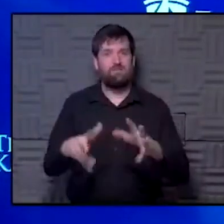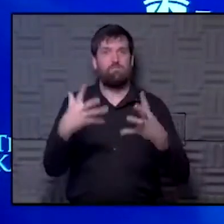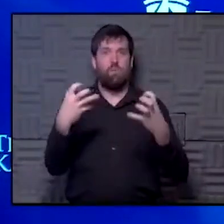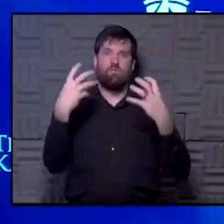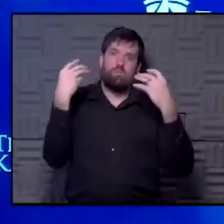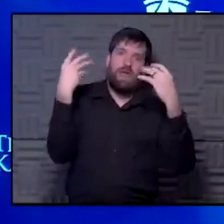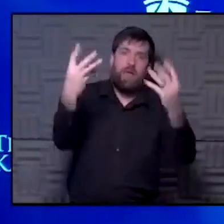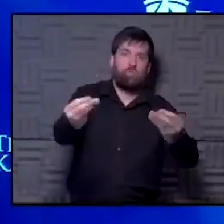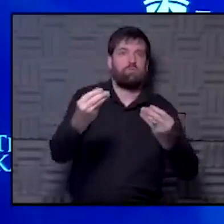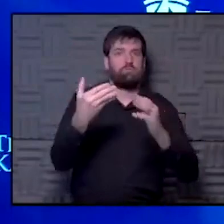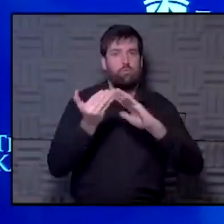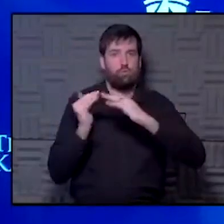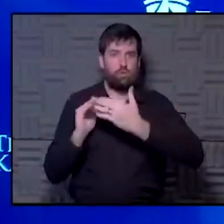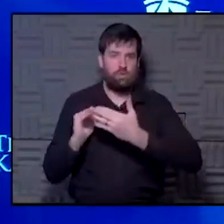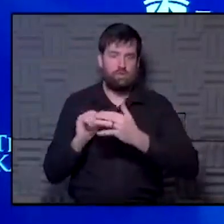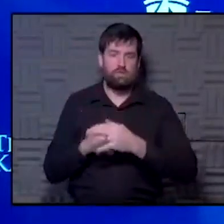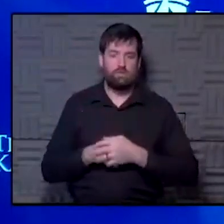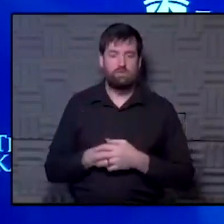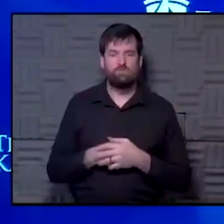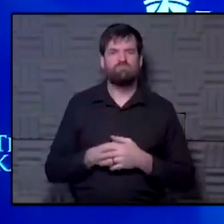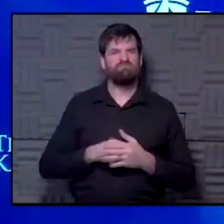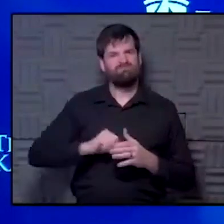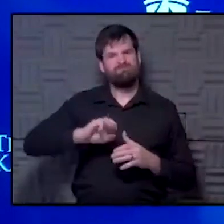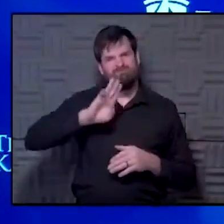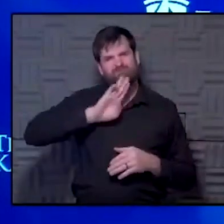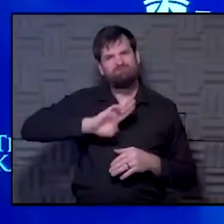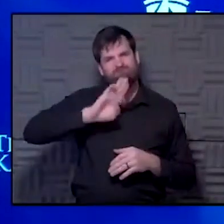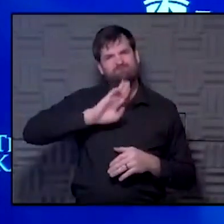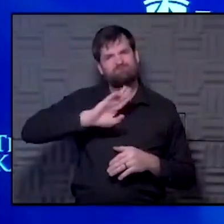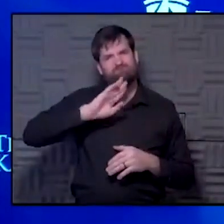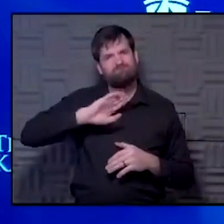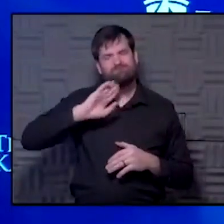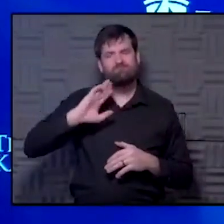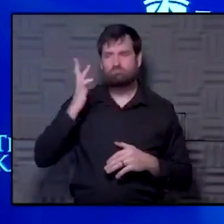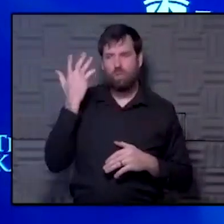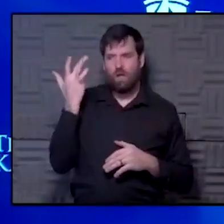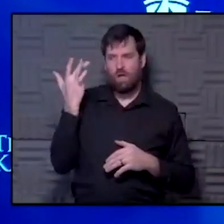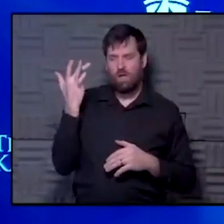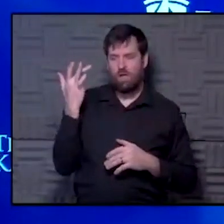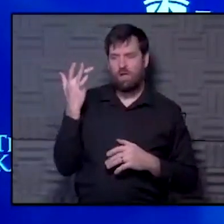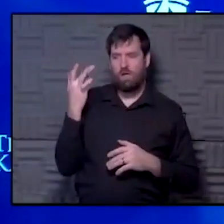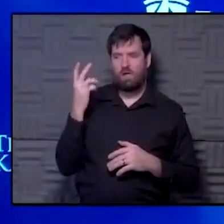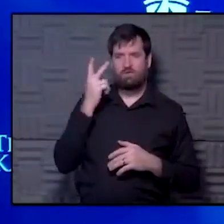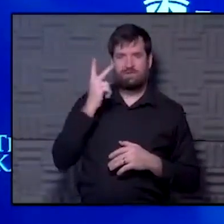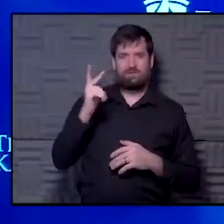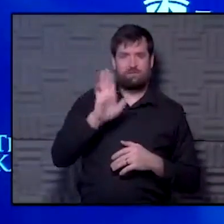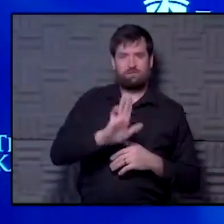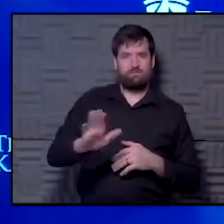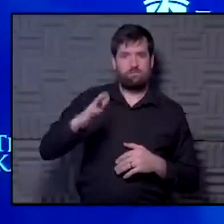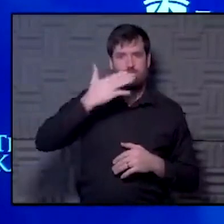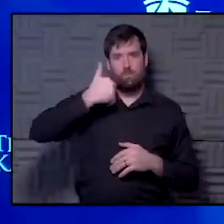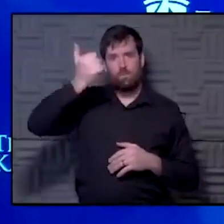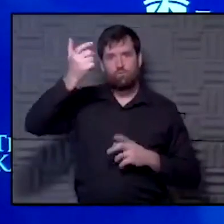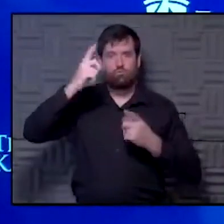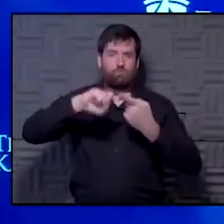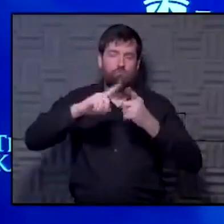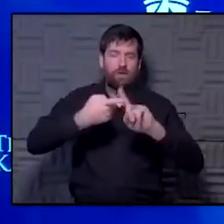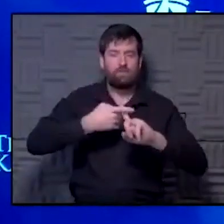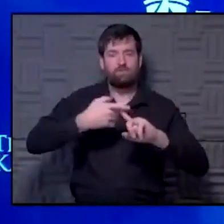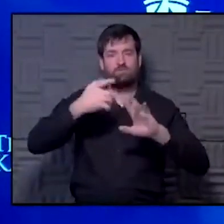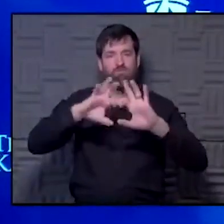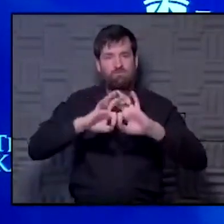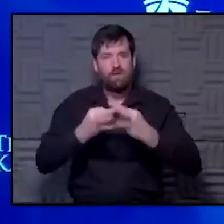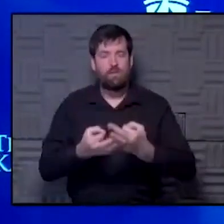community. And they're frustrated because they're seeing their older friends, their older family members in places